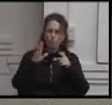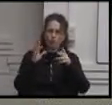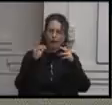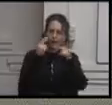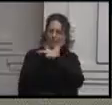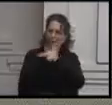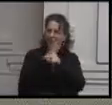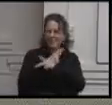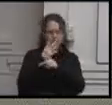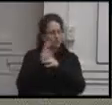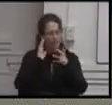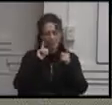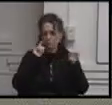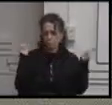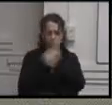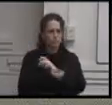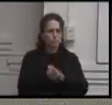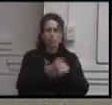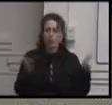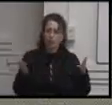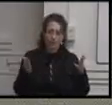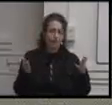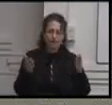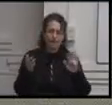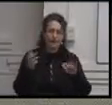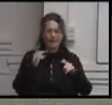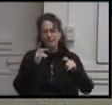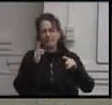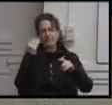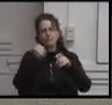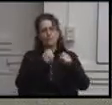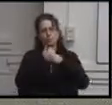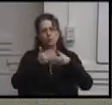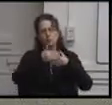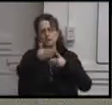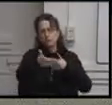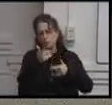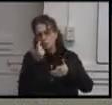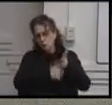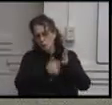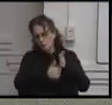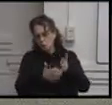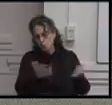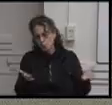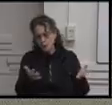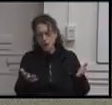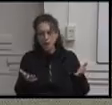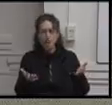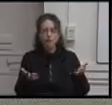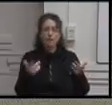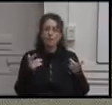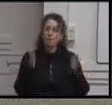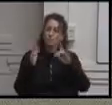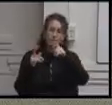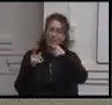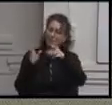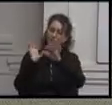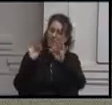there's that cost 15 years from now. But there's also, are there operating expenses